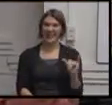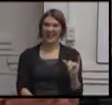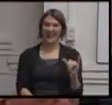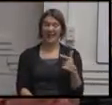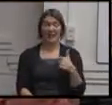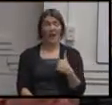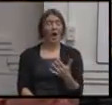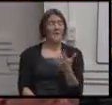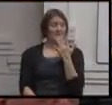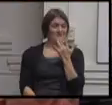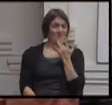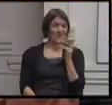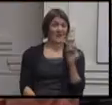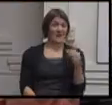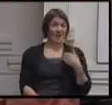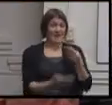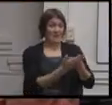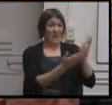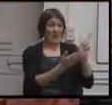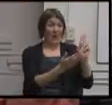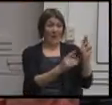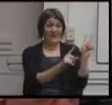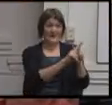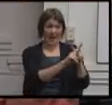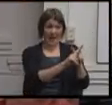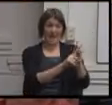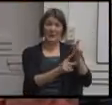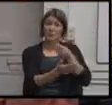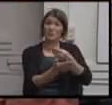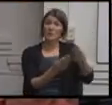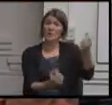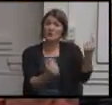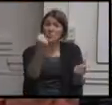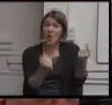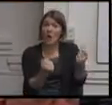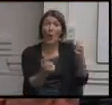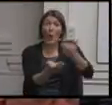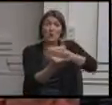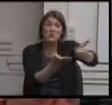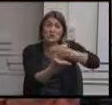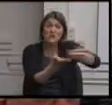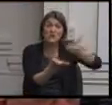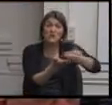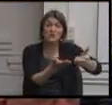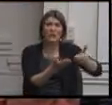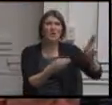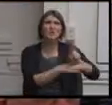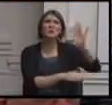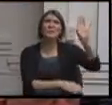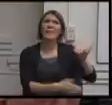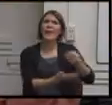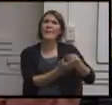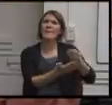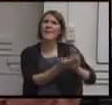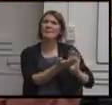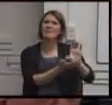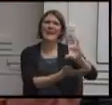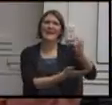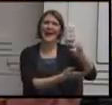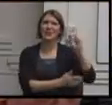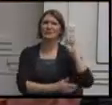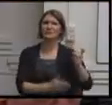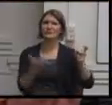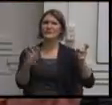I'm an advocate, if we're going to have to go out and buy a $360,000 grader, we have the money on hand to pay cash